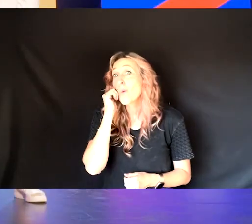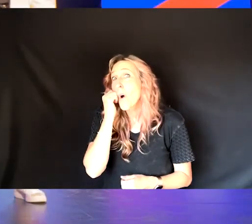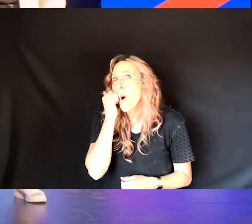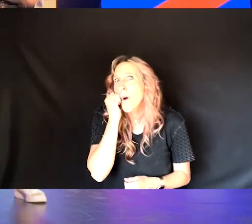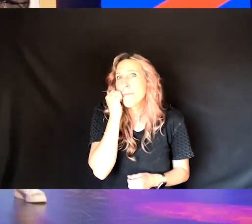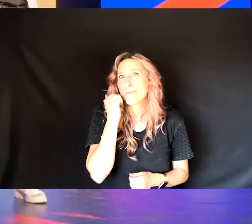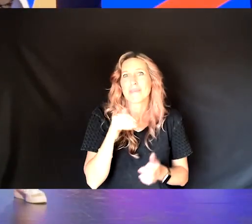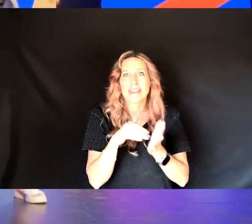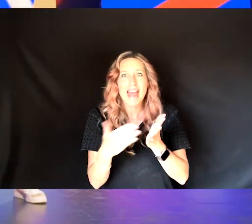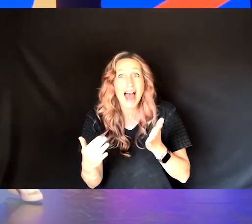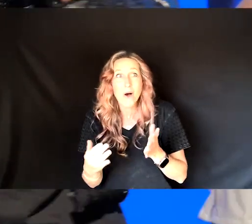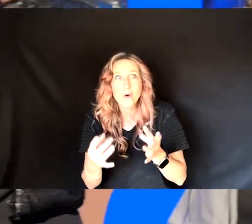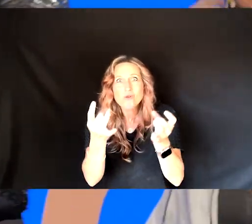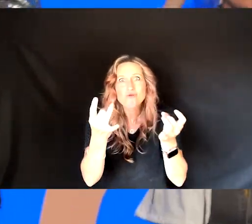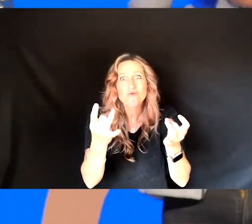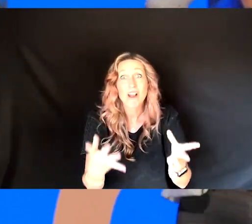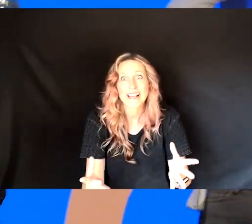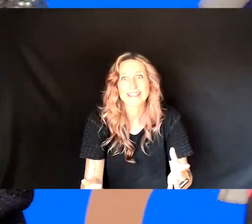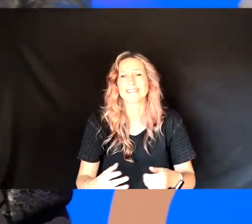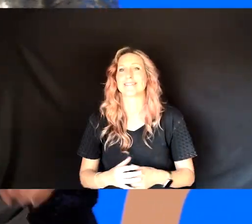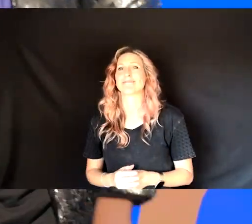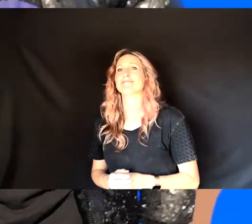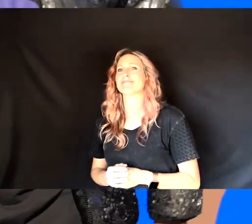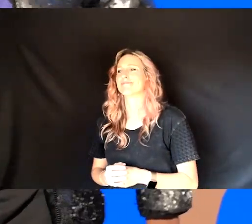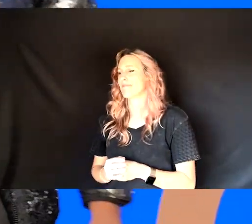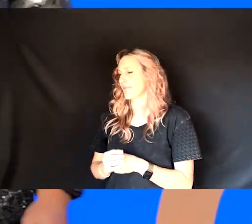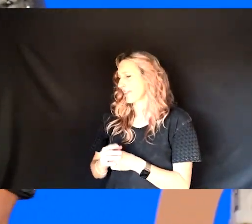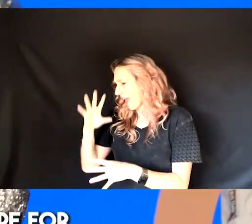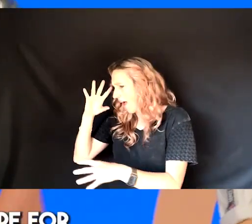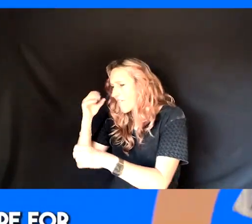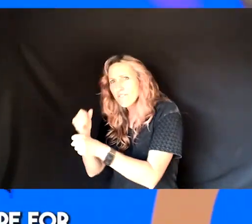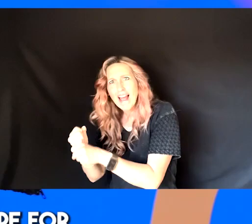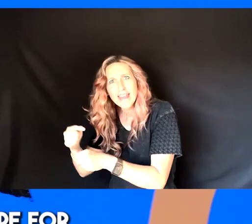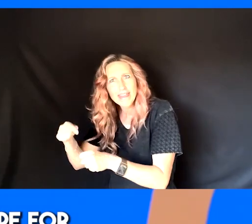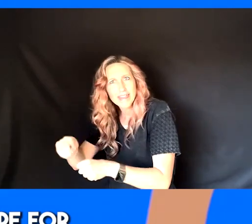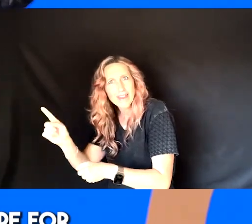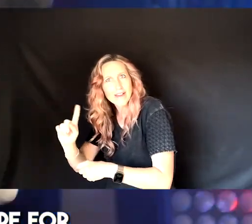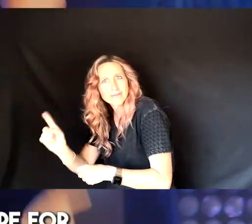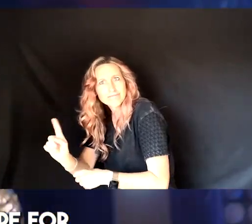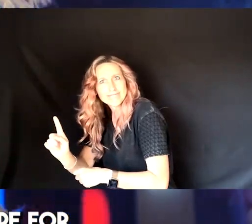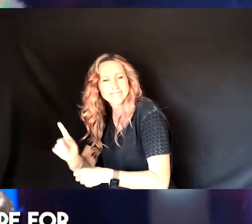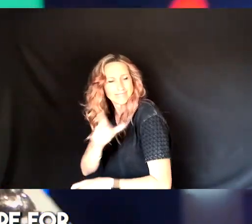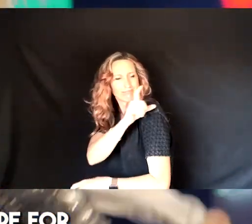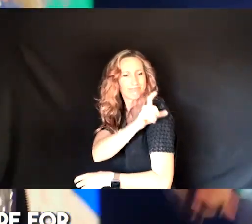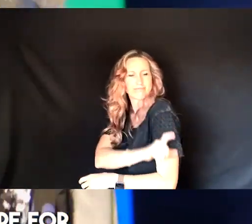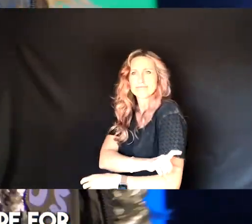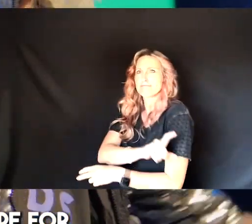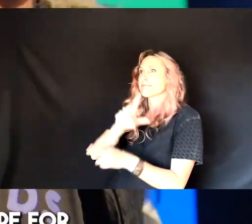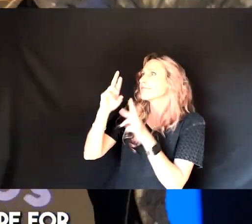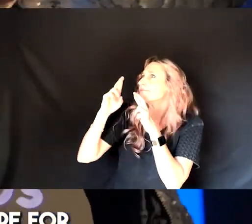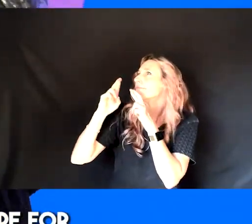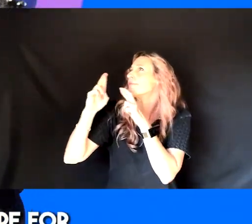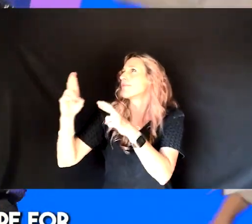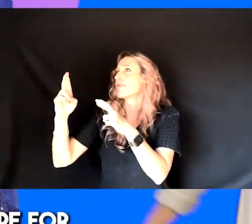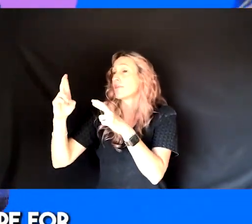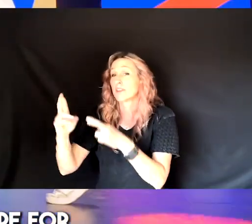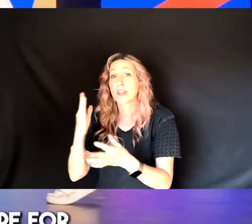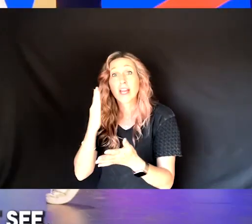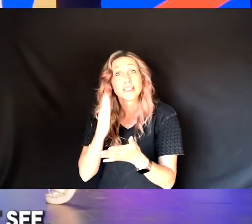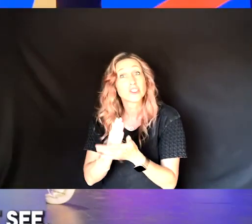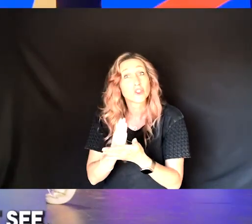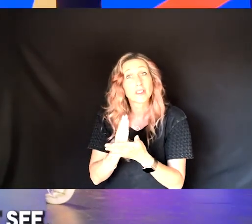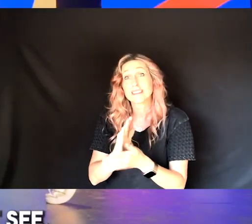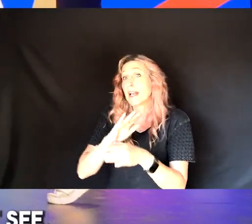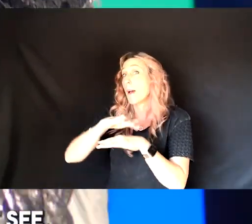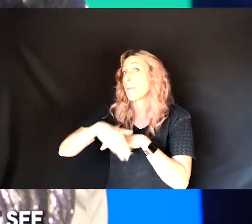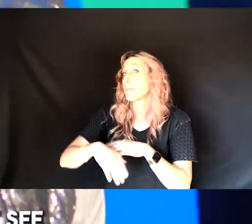Getting warm. Now we're ready. Now faith is confidence in what we hope for